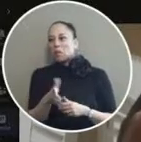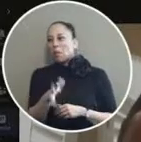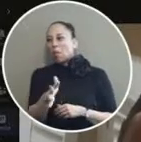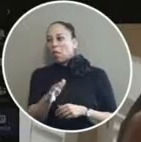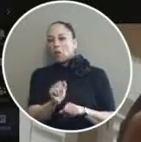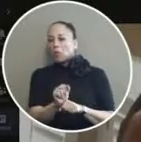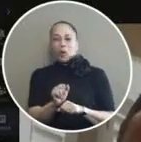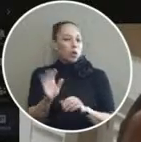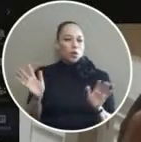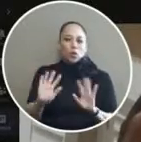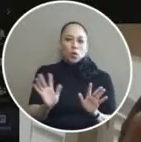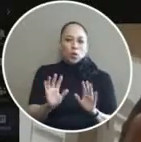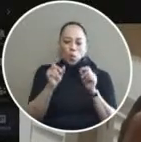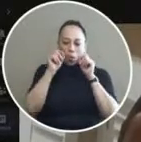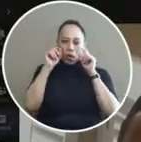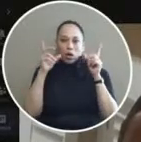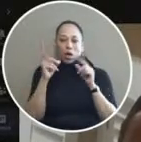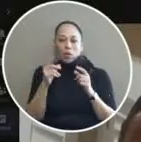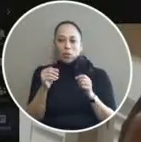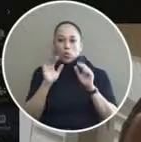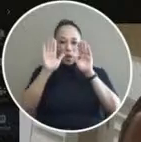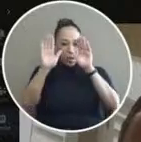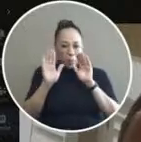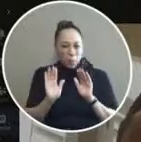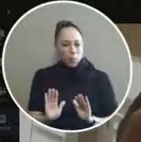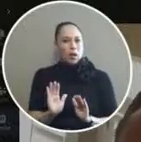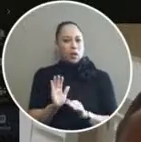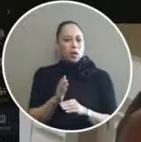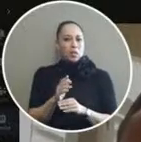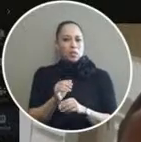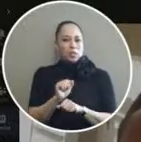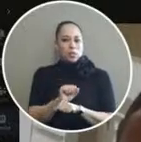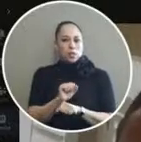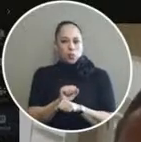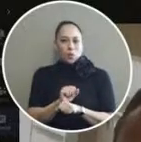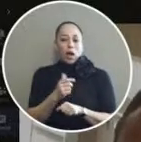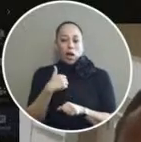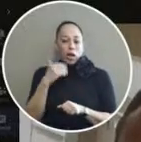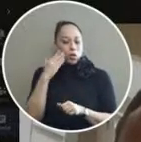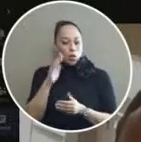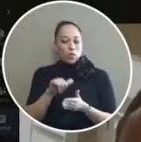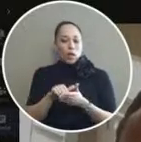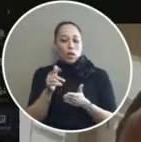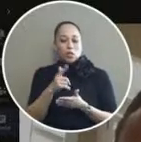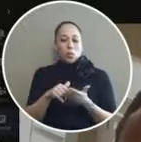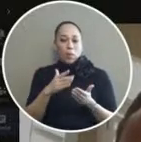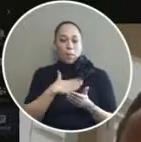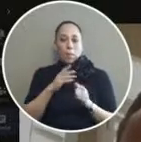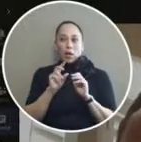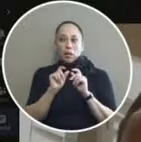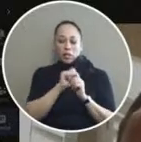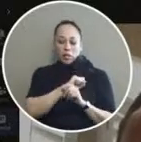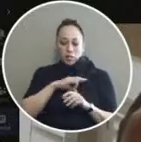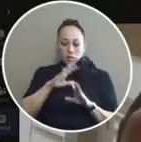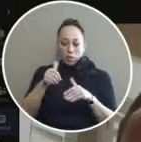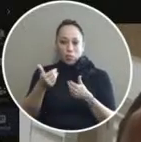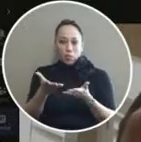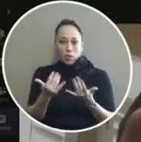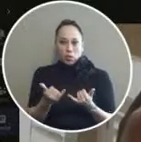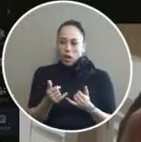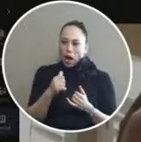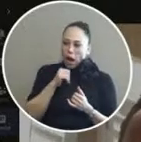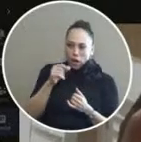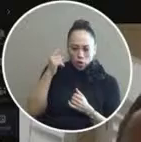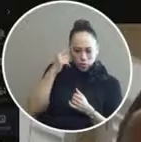wake up. We wake up saying we're going to do exceptional work. And I know that that's what the staff provided today. Okay. And so I don't think